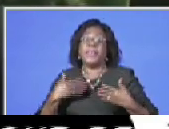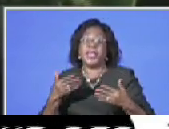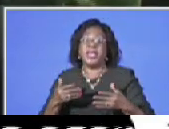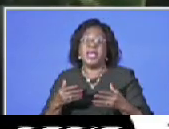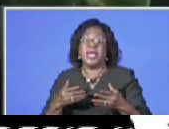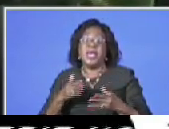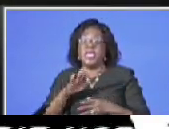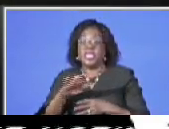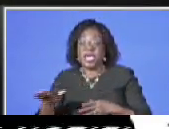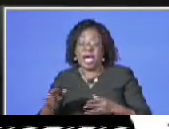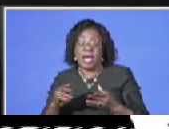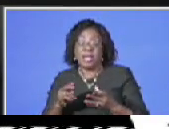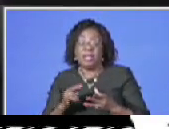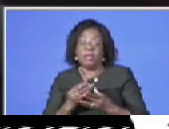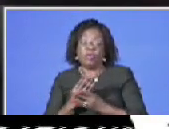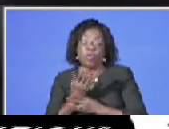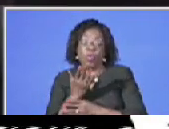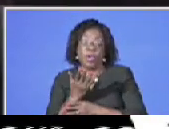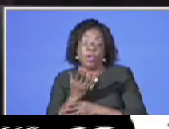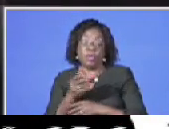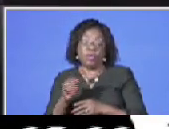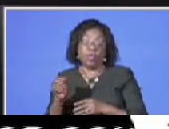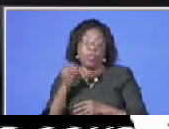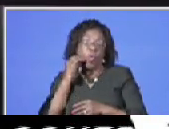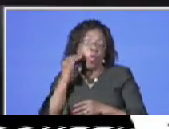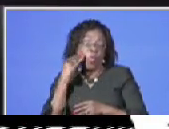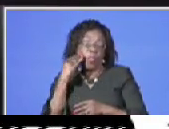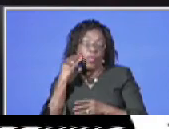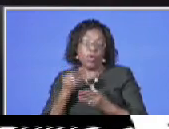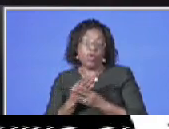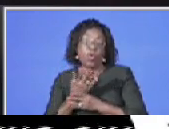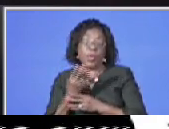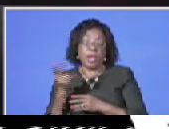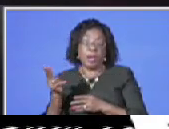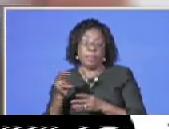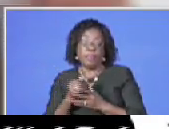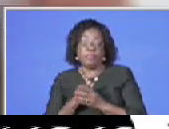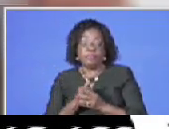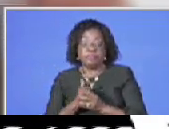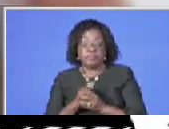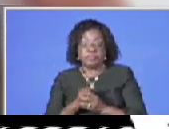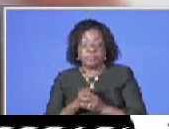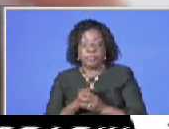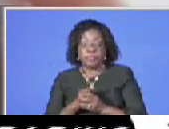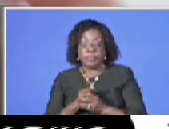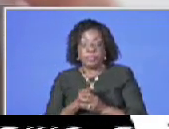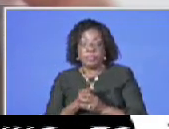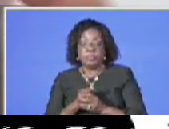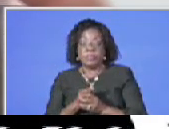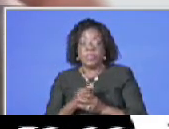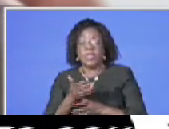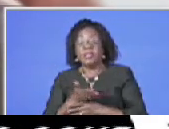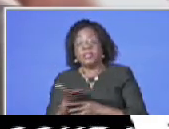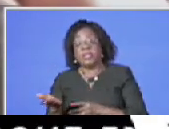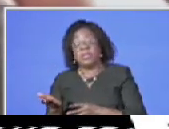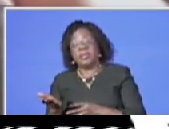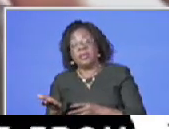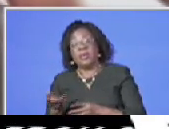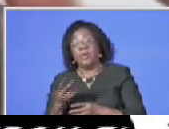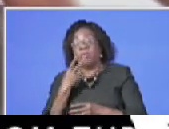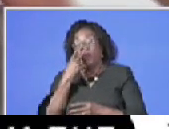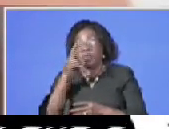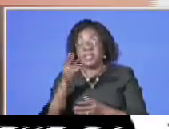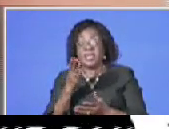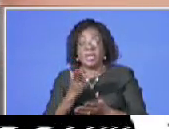both parents and also there's both financial and emotional stability in the home. So there you have it. What some see as a